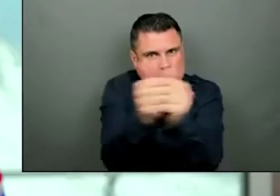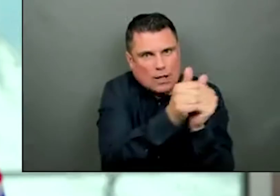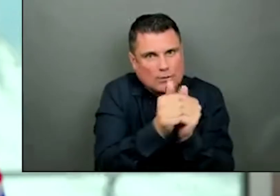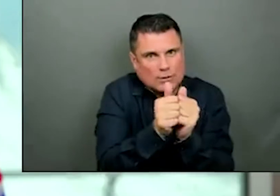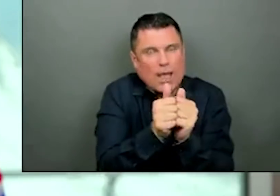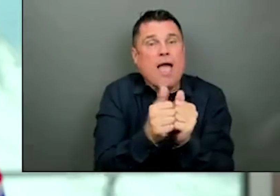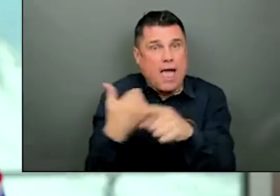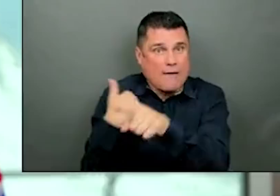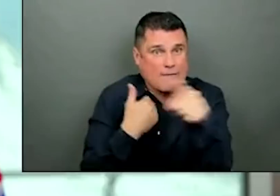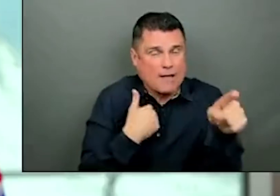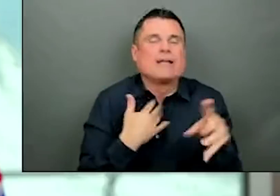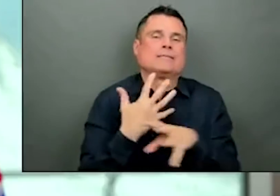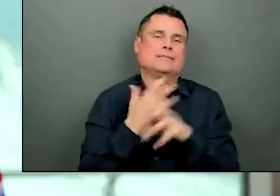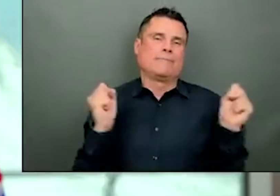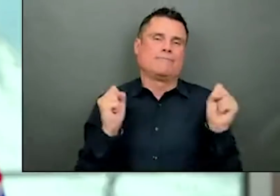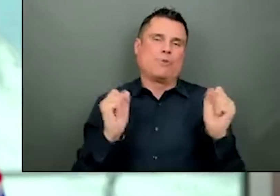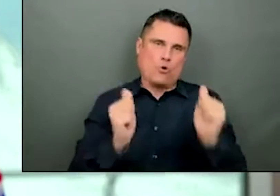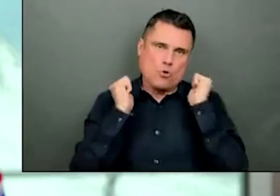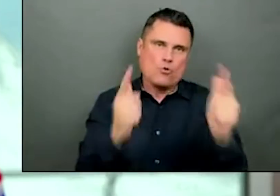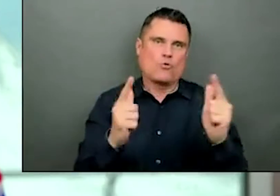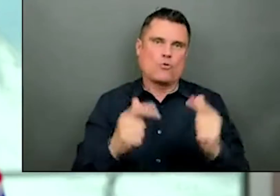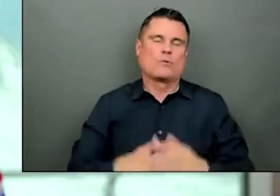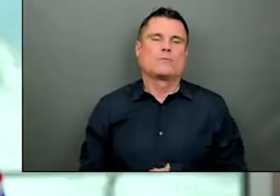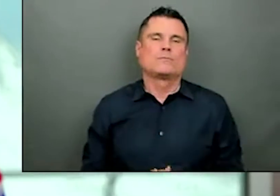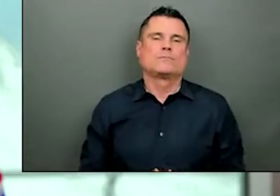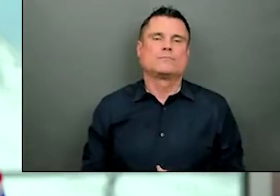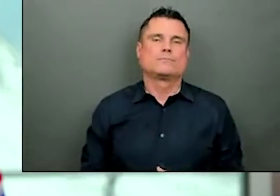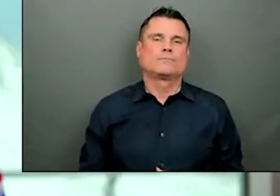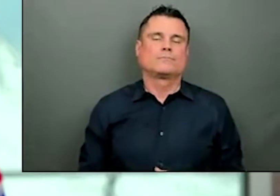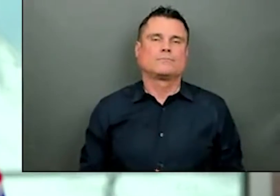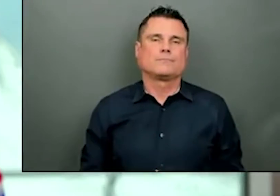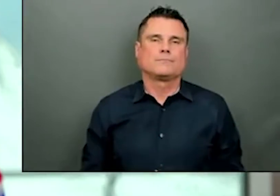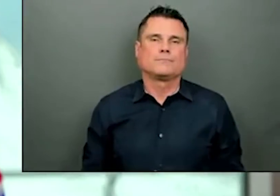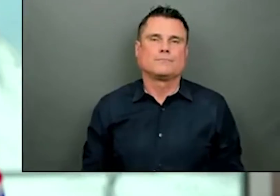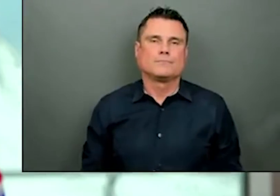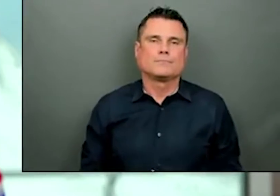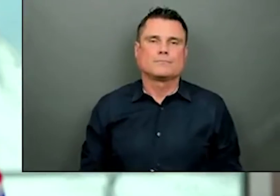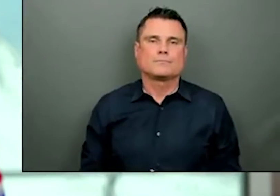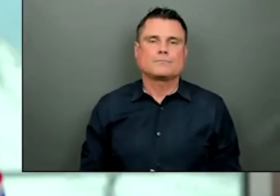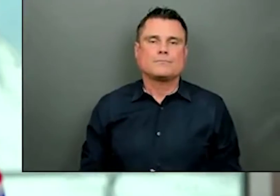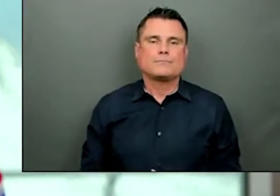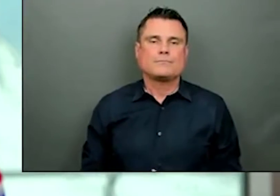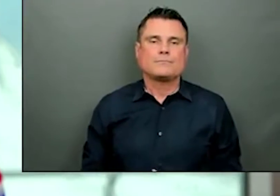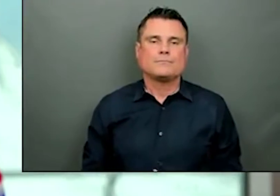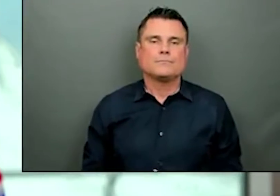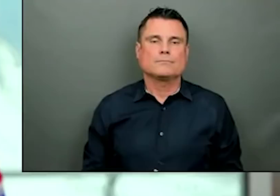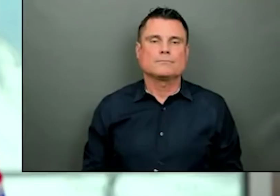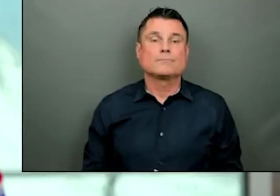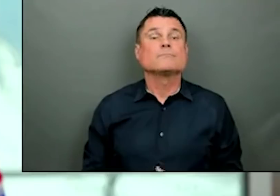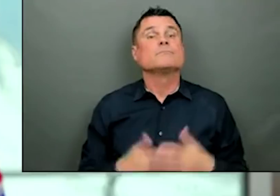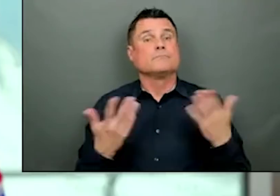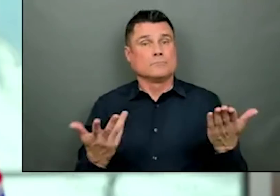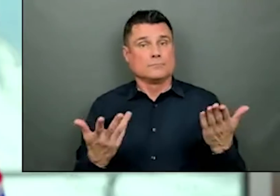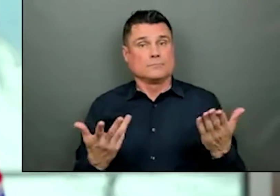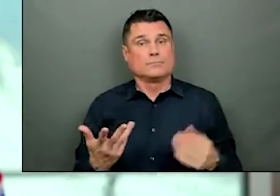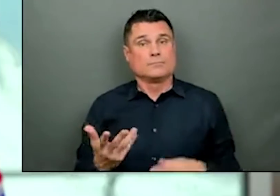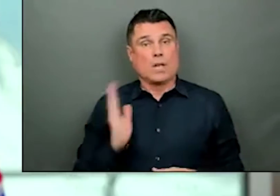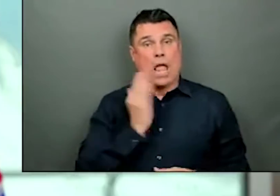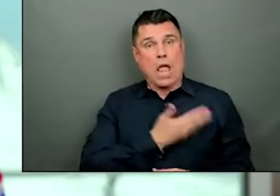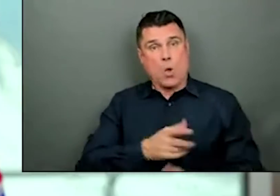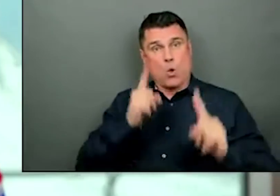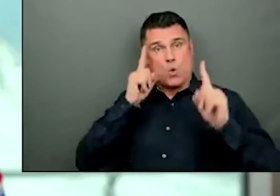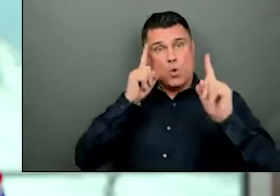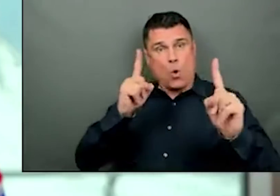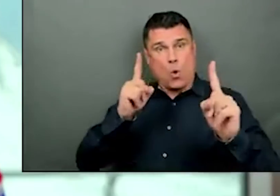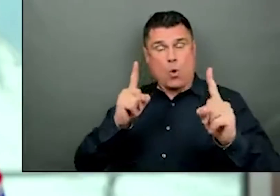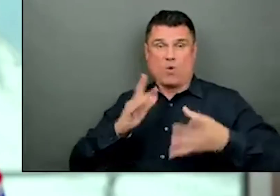immunizing people who are extremely vulnerable, clinically vulnerable. We're immunizing elderly people because